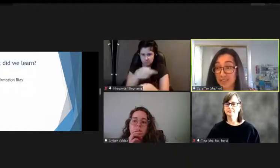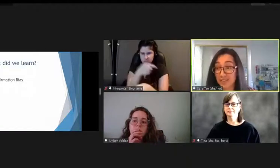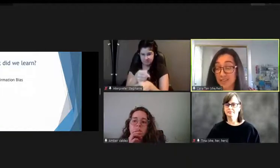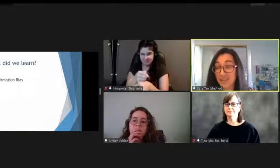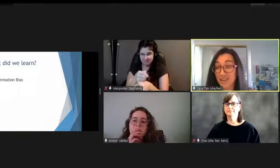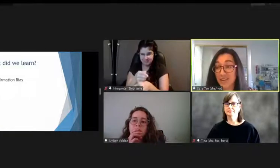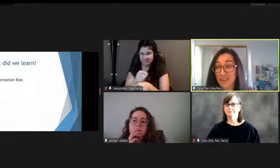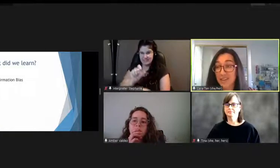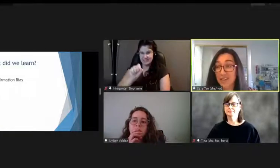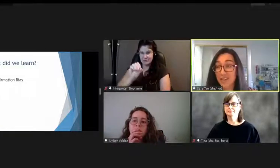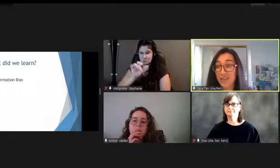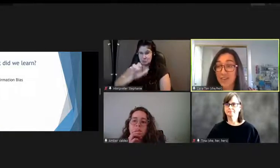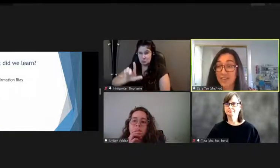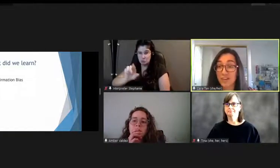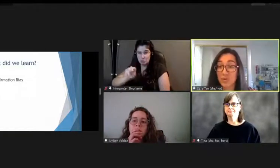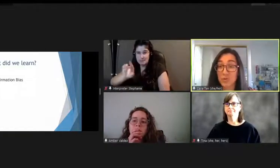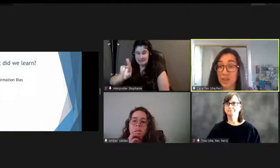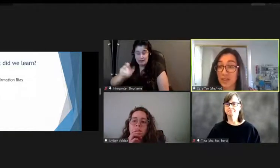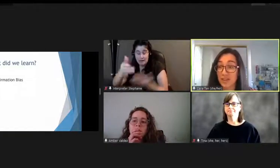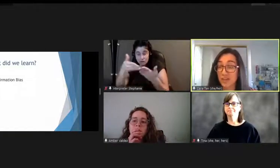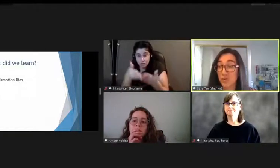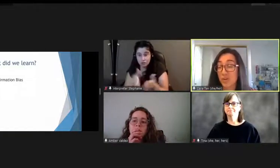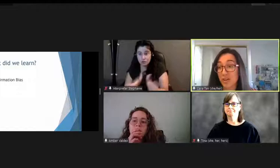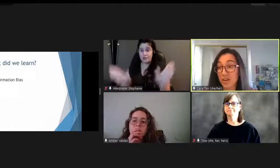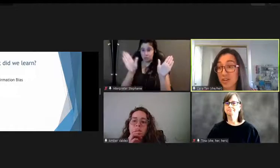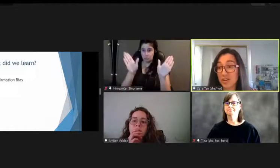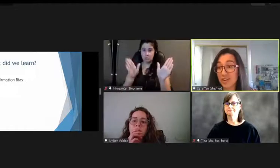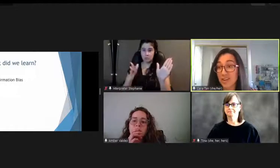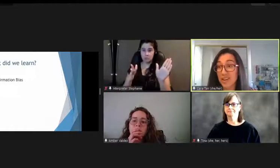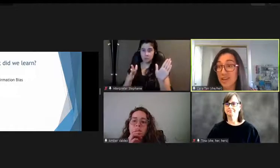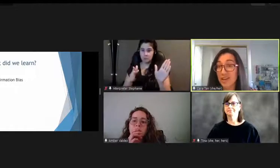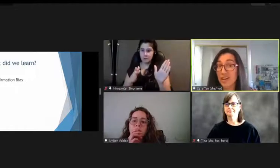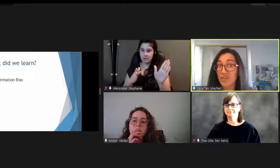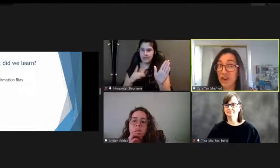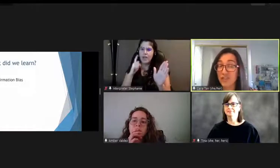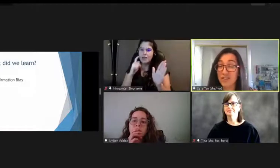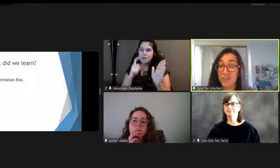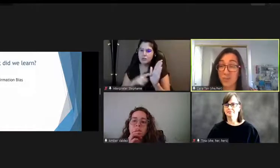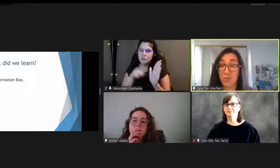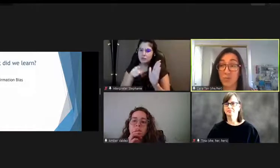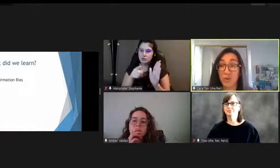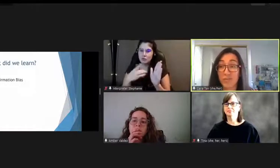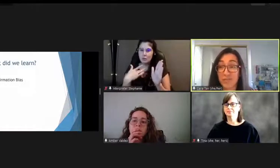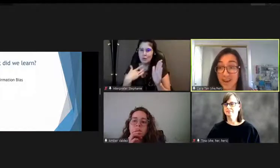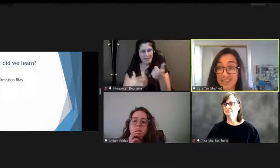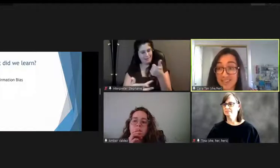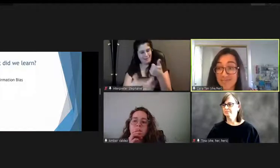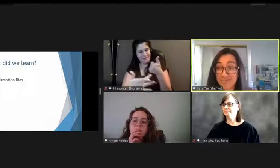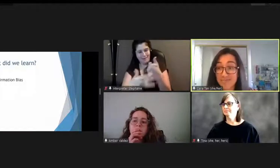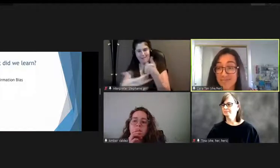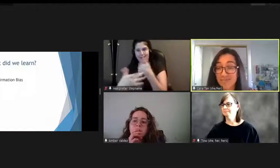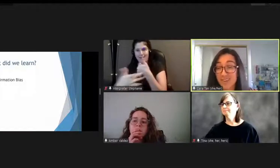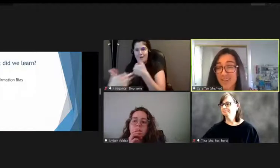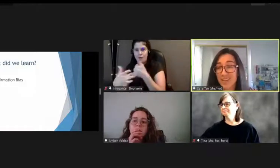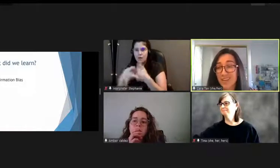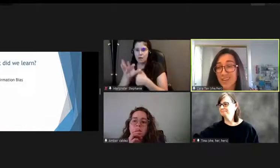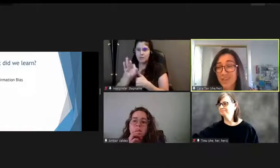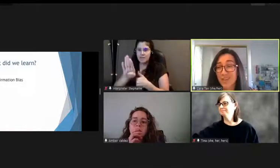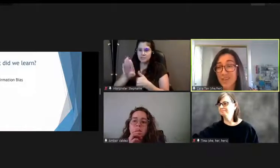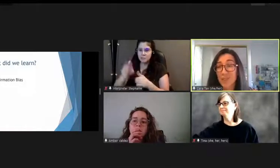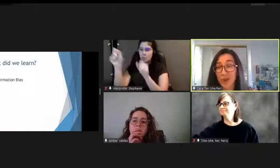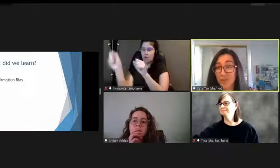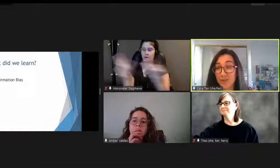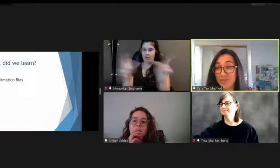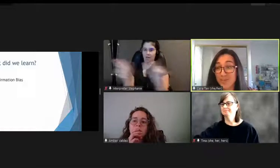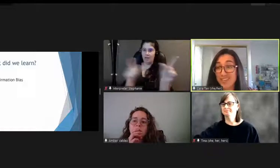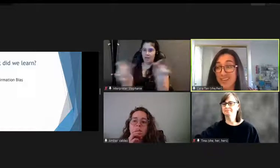that. The things that you like and you click on, it tries to give you more of that.